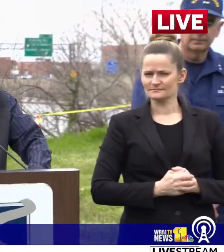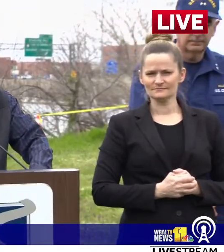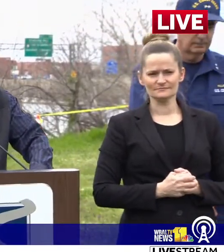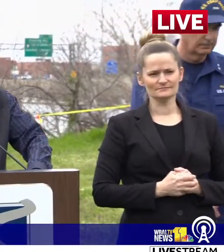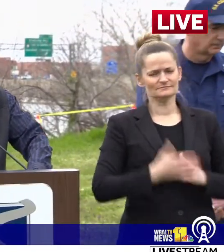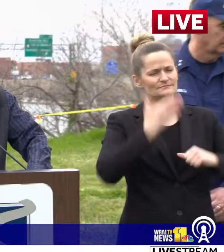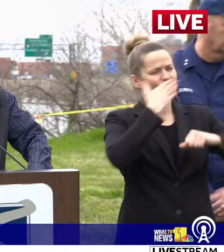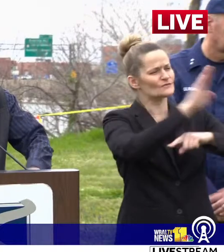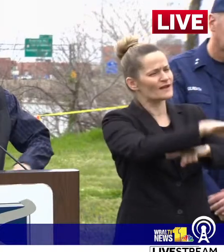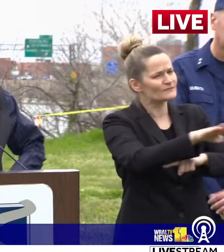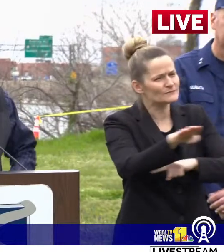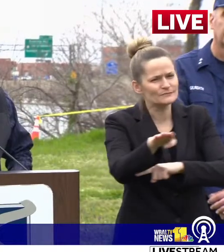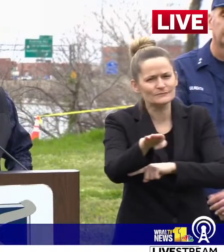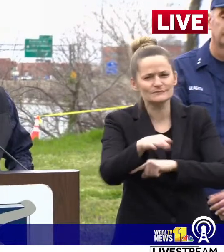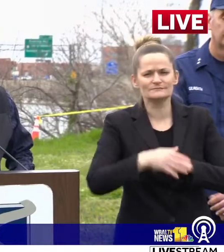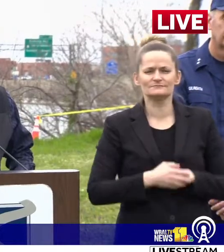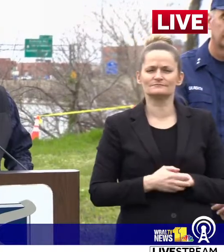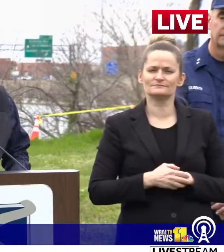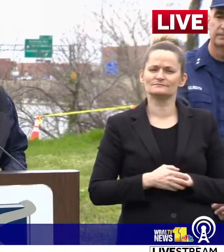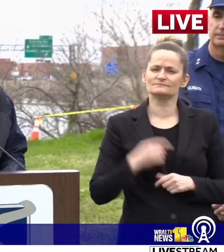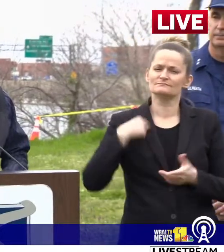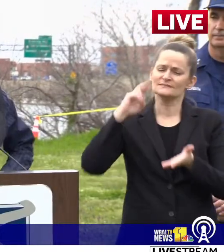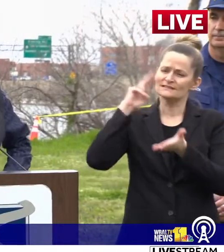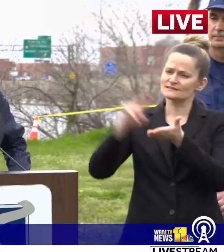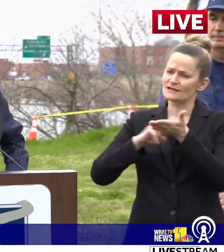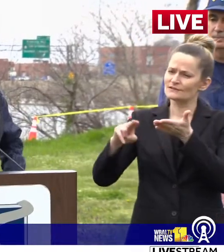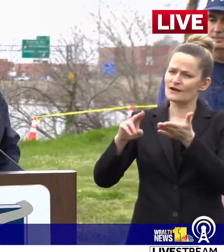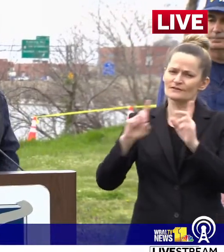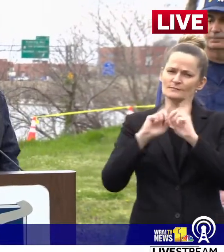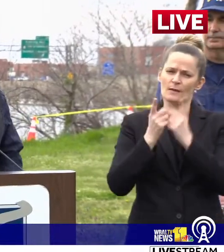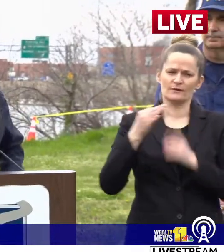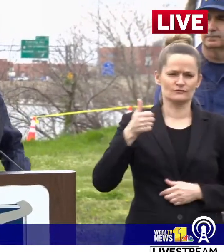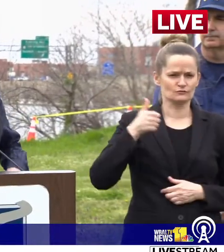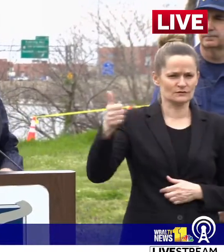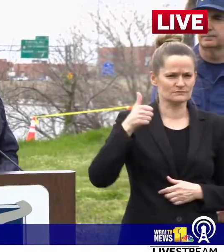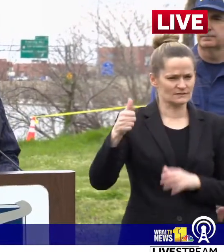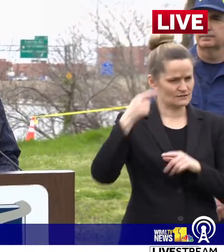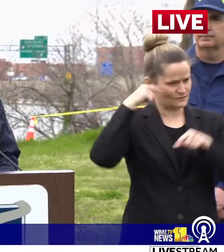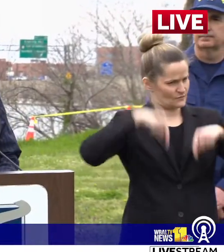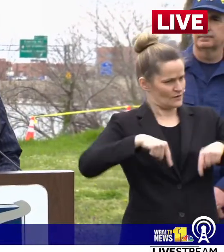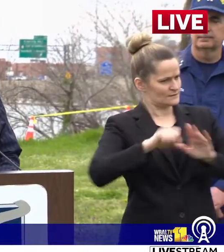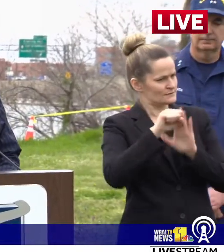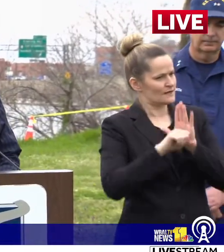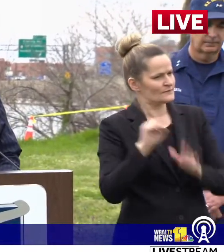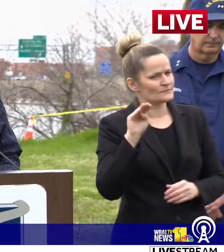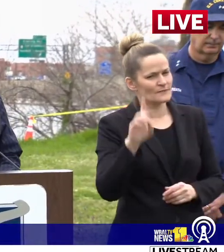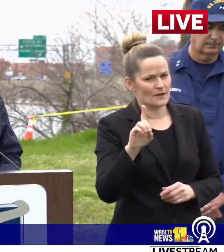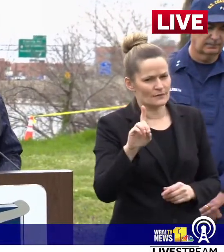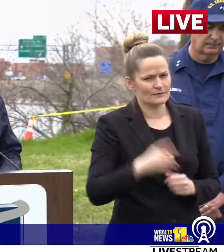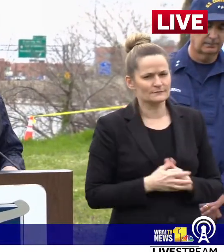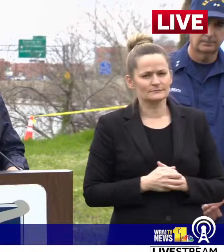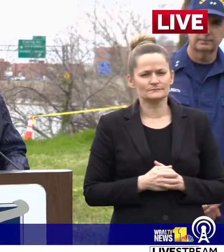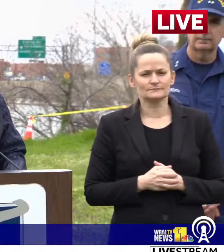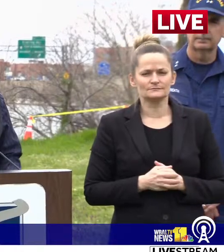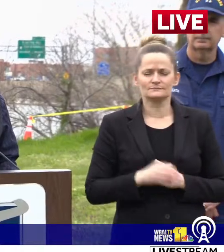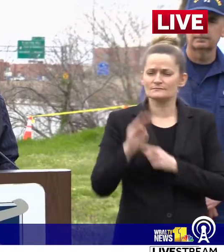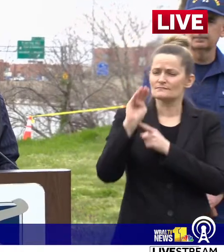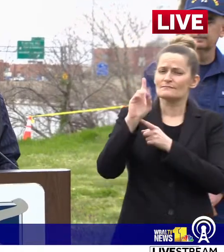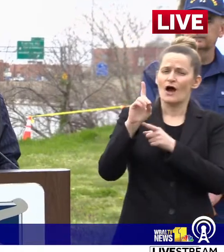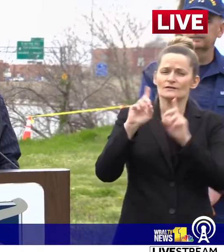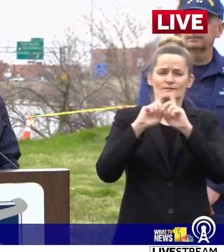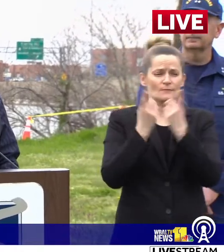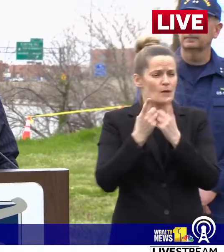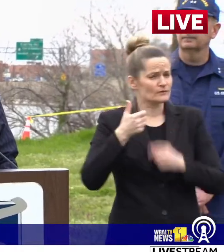Good afternoon. Paul Wiedefeld, Secretary of Transportation. Emphasizing the governor's leadership and directions, the Maryland Department